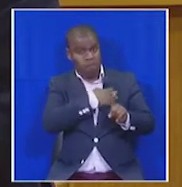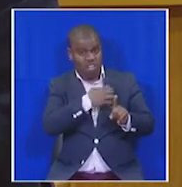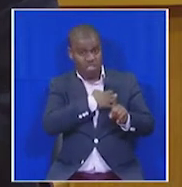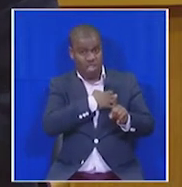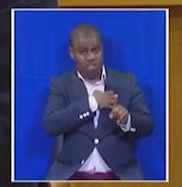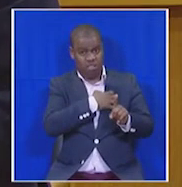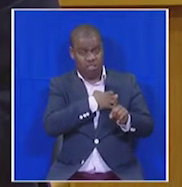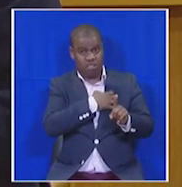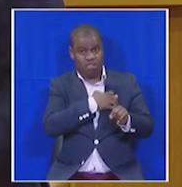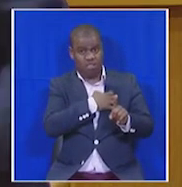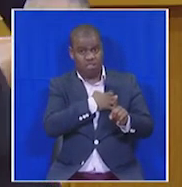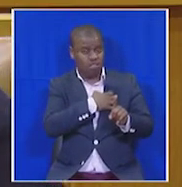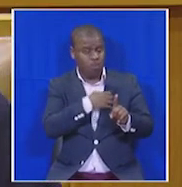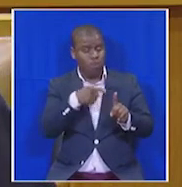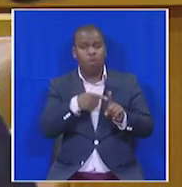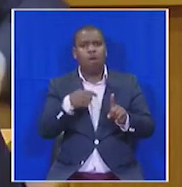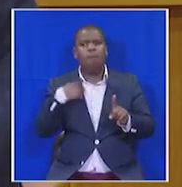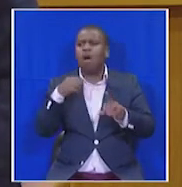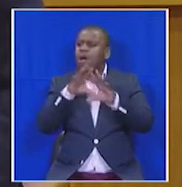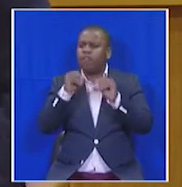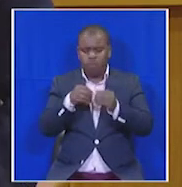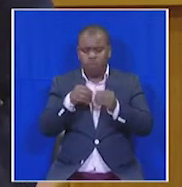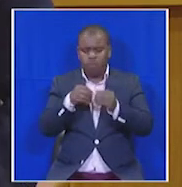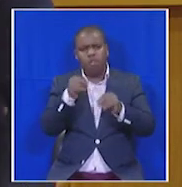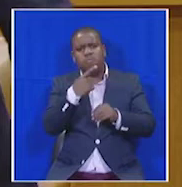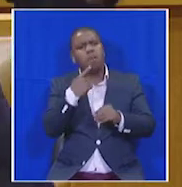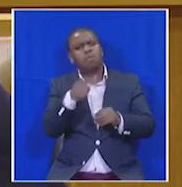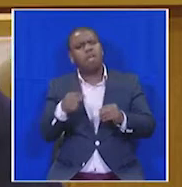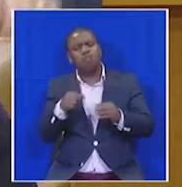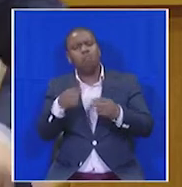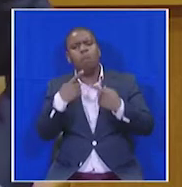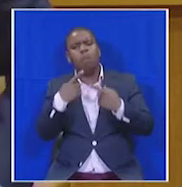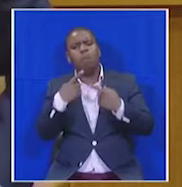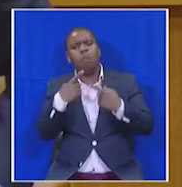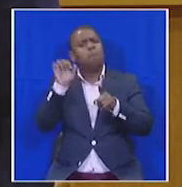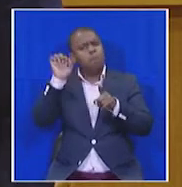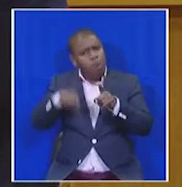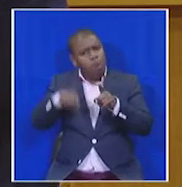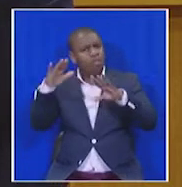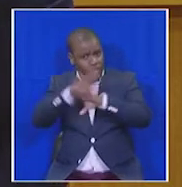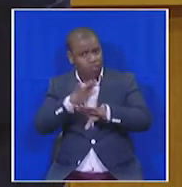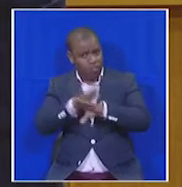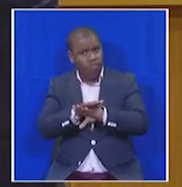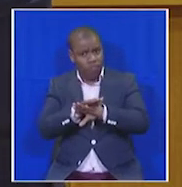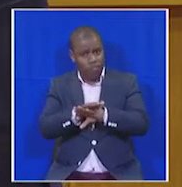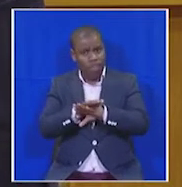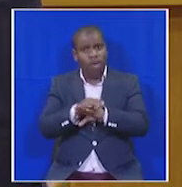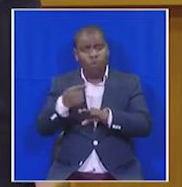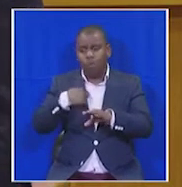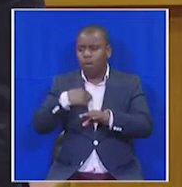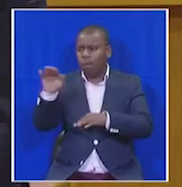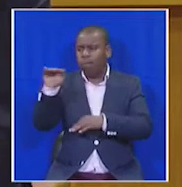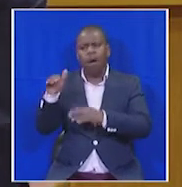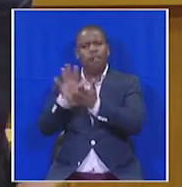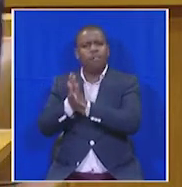not allegations in a newspaper. It was a statement issued by that minister under the cover of darkness, which has plunged our banking sector into